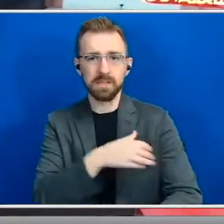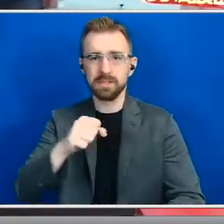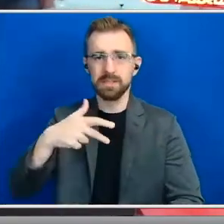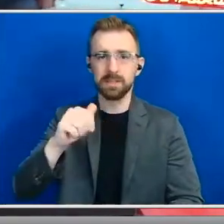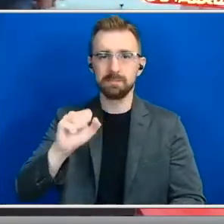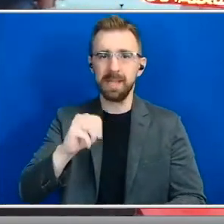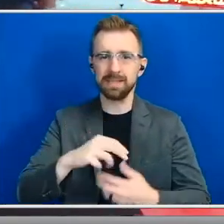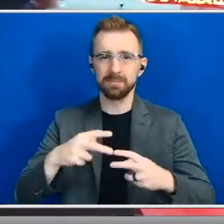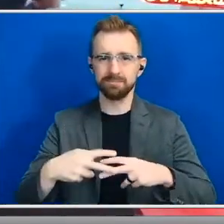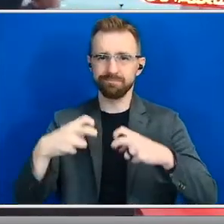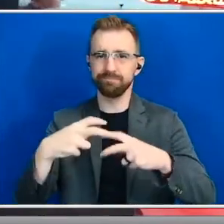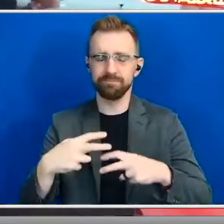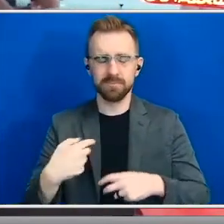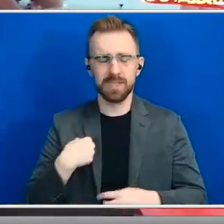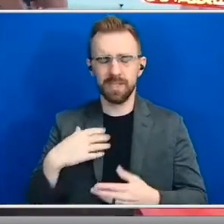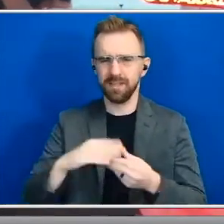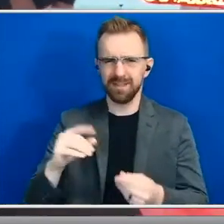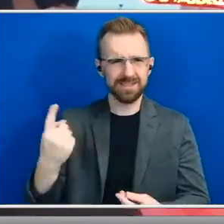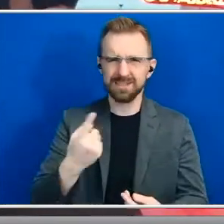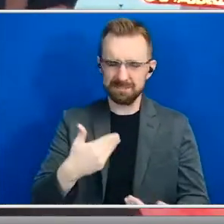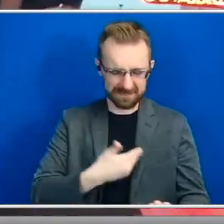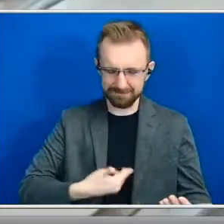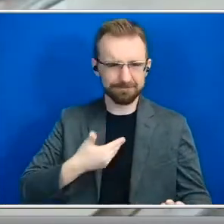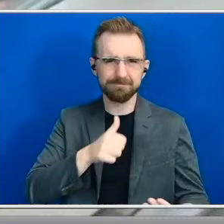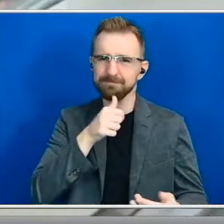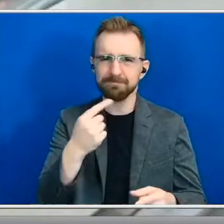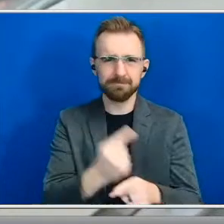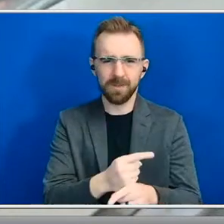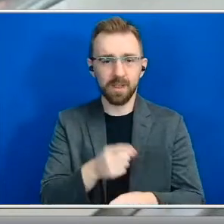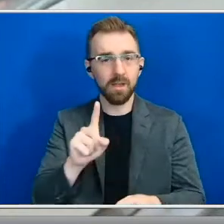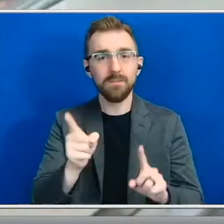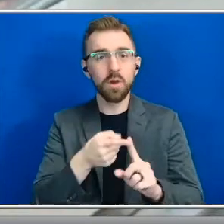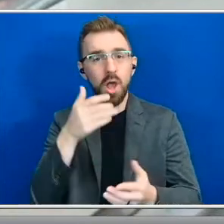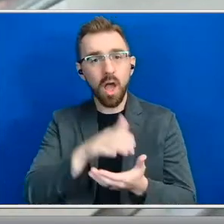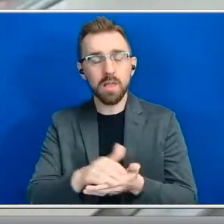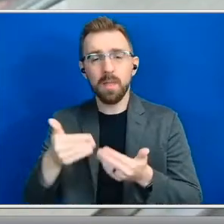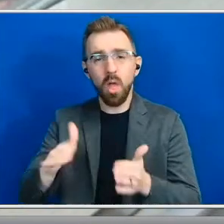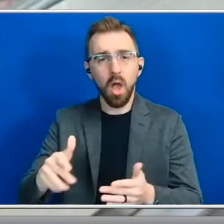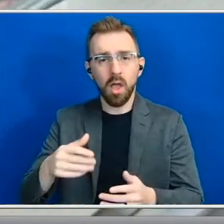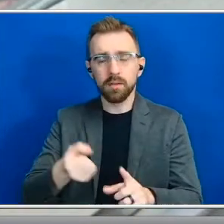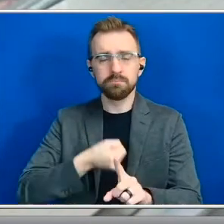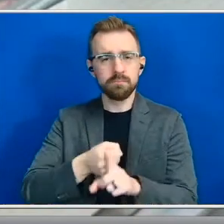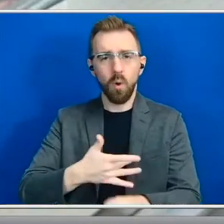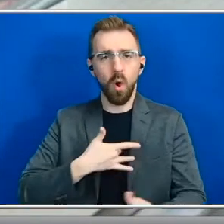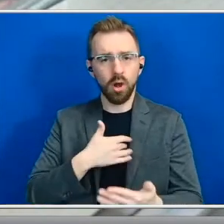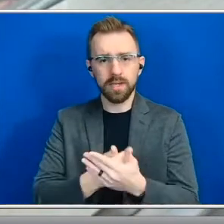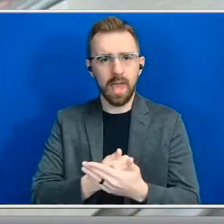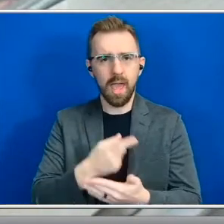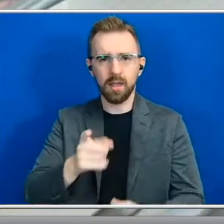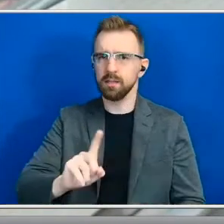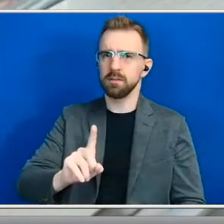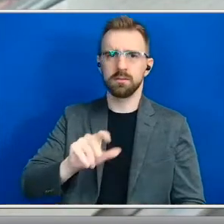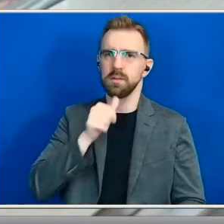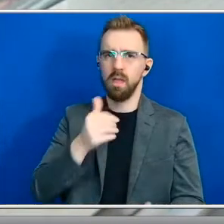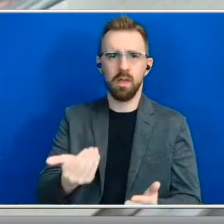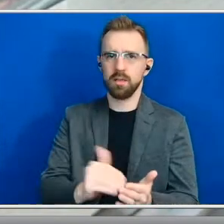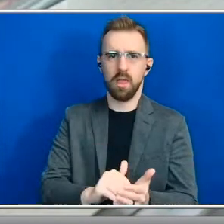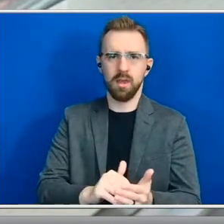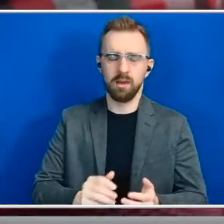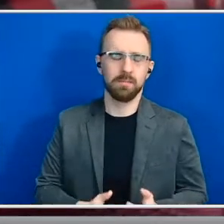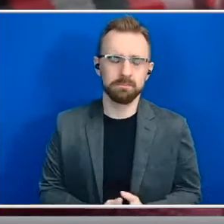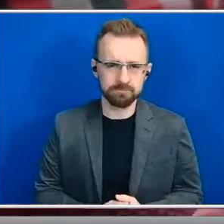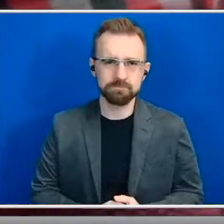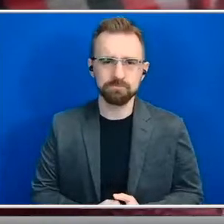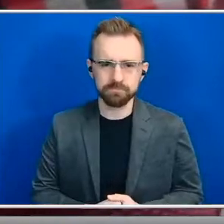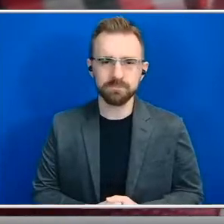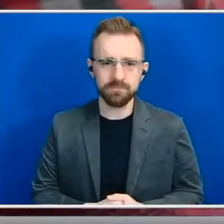said, something isn't right. Davy, who lost her first husband to a sudden heart attack, wasn't about to lose the second love of her life.